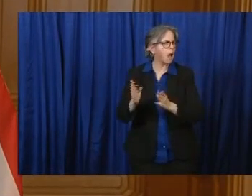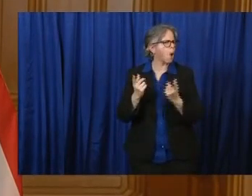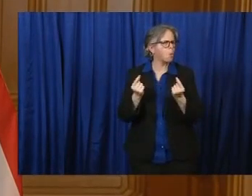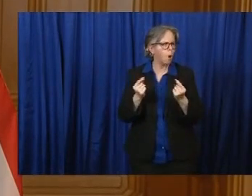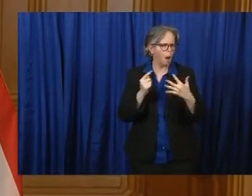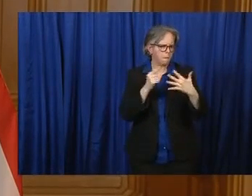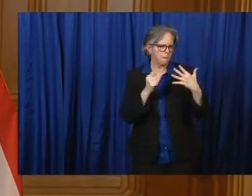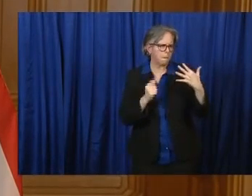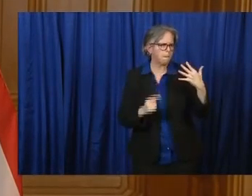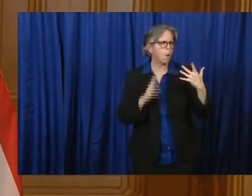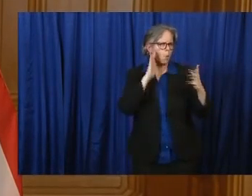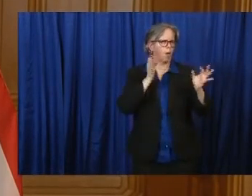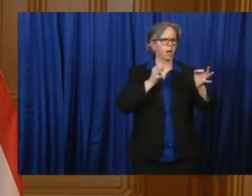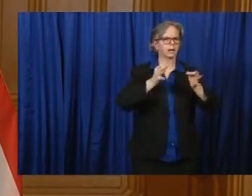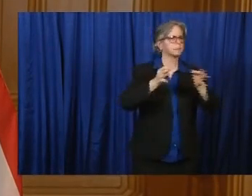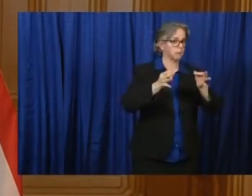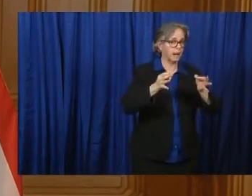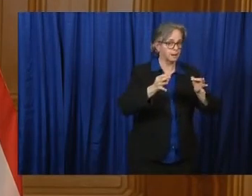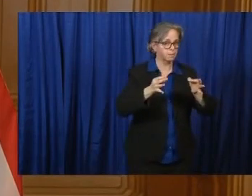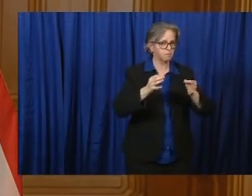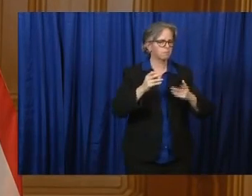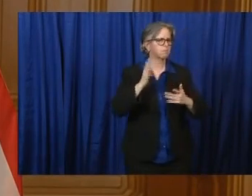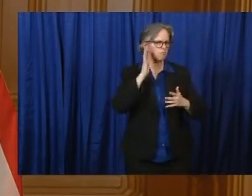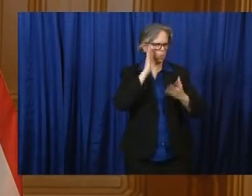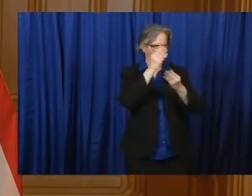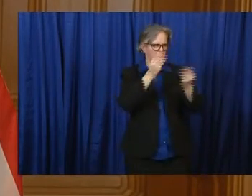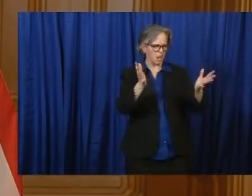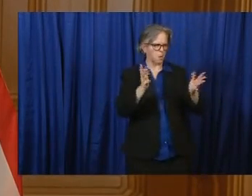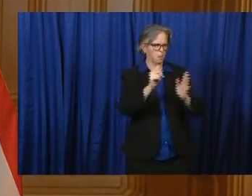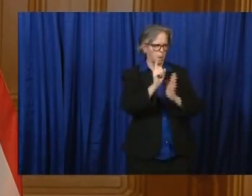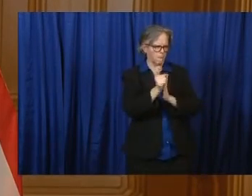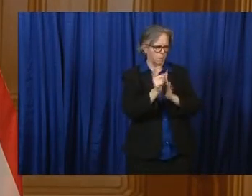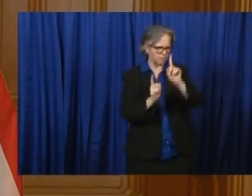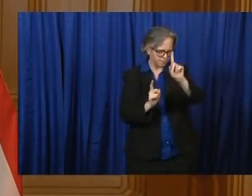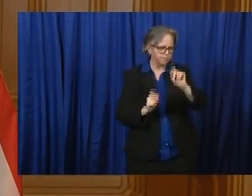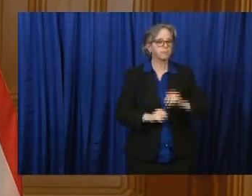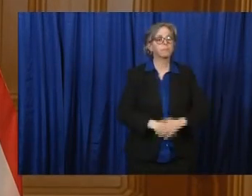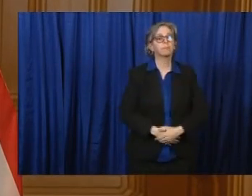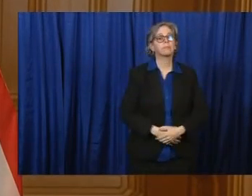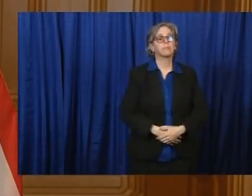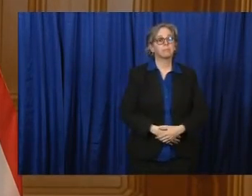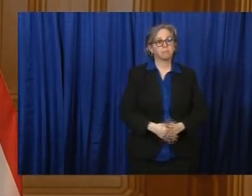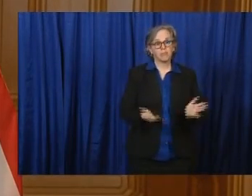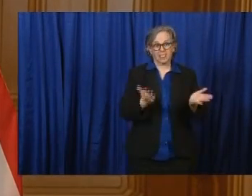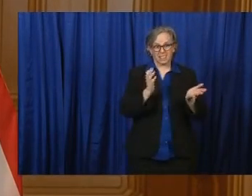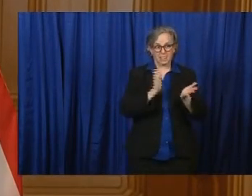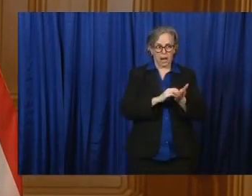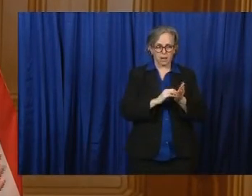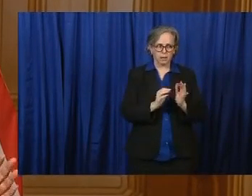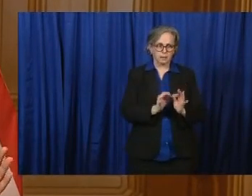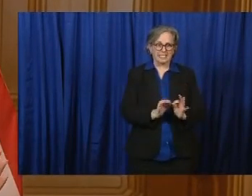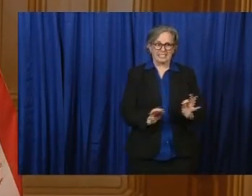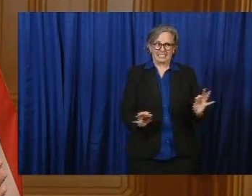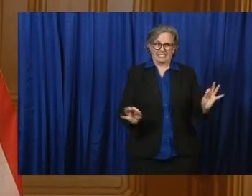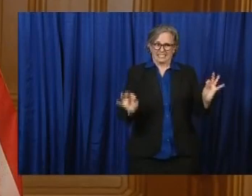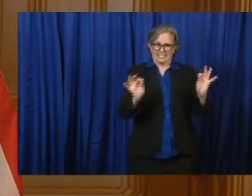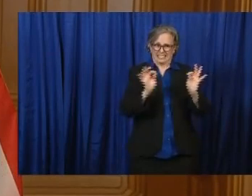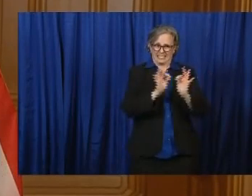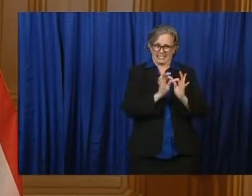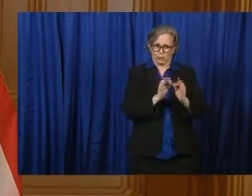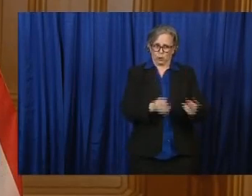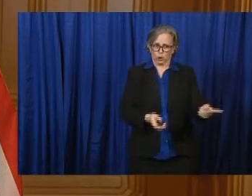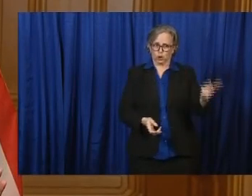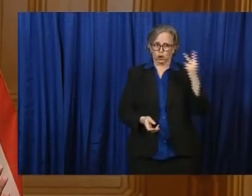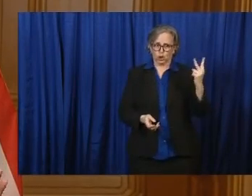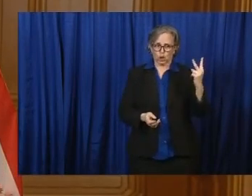And again, this is something that is so very, very important. We got two variables. One is all of